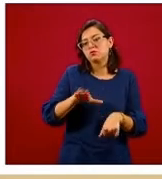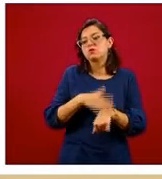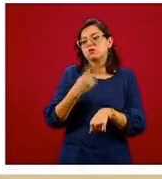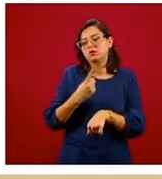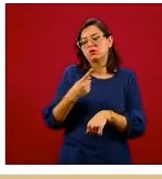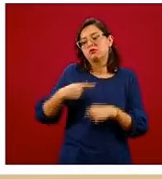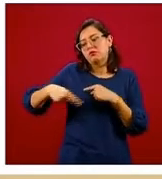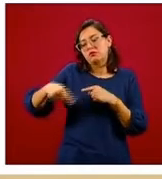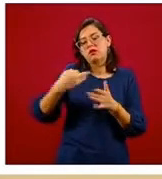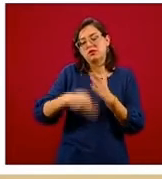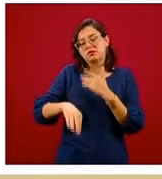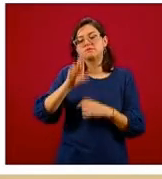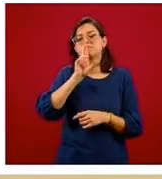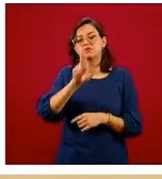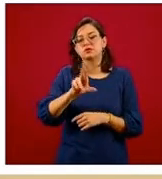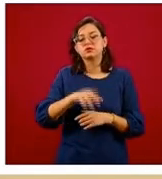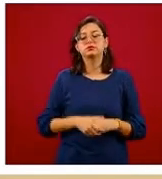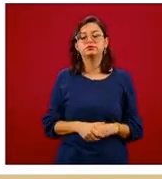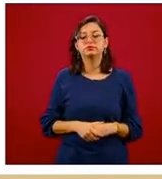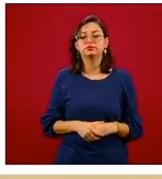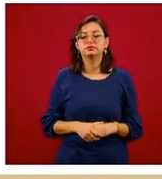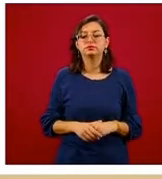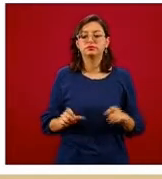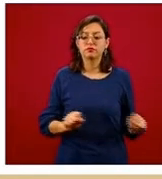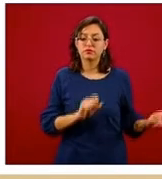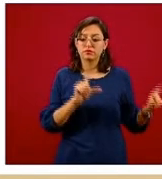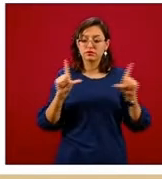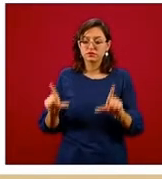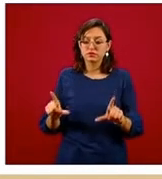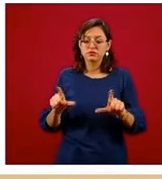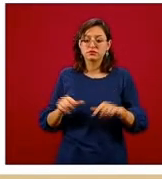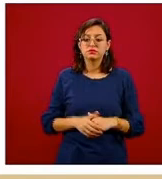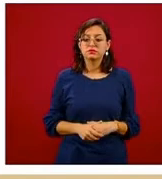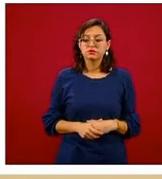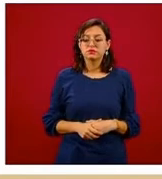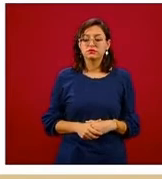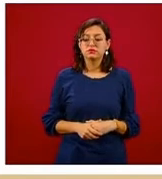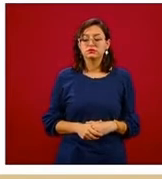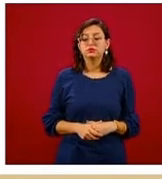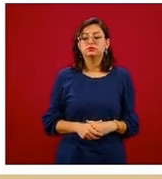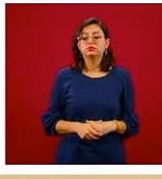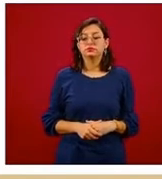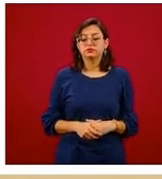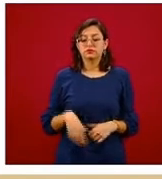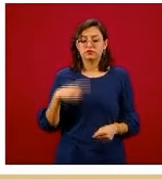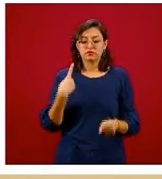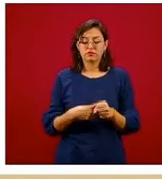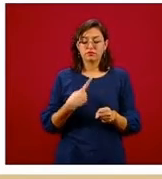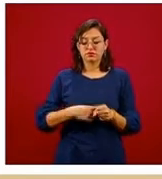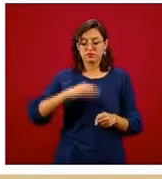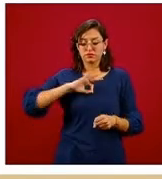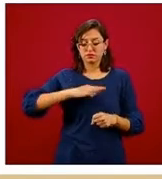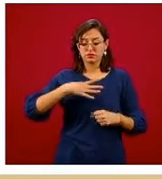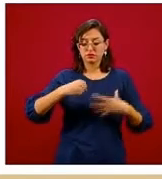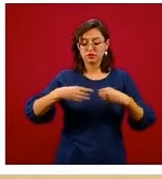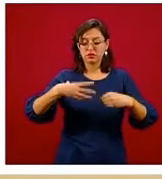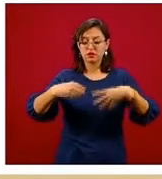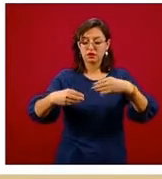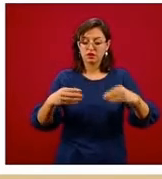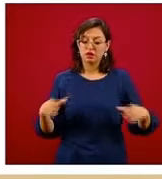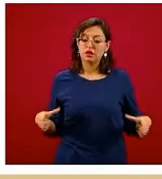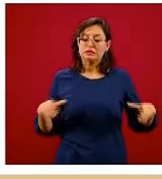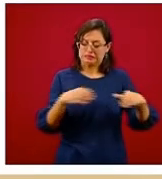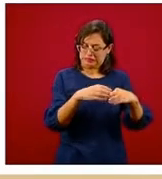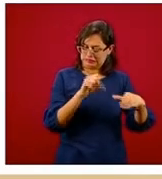even more demises or confirming even more demises of the ones that have already occurred. And in this next slide, we are going to see the epidemic